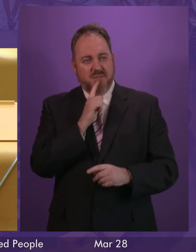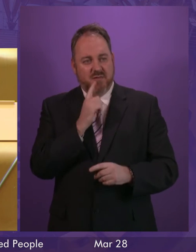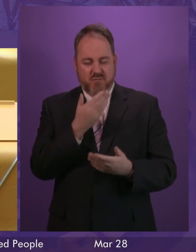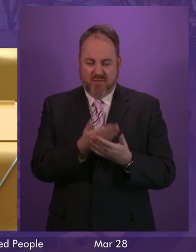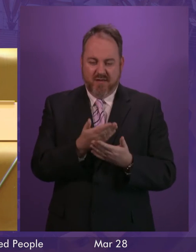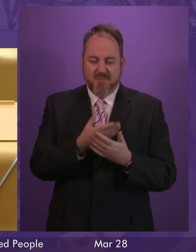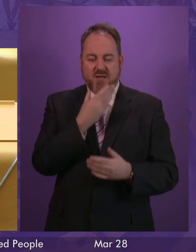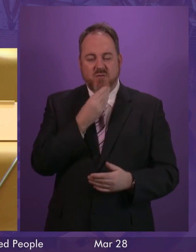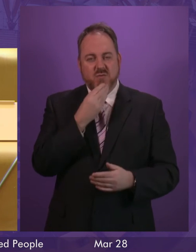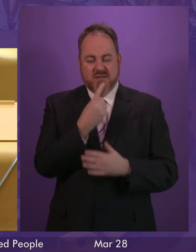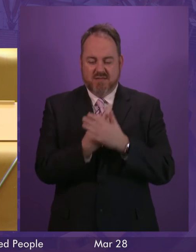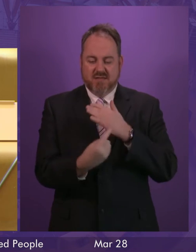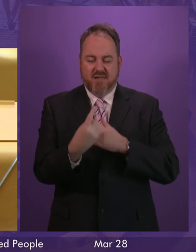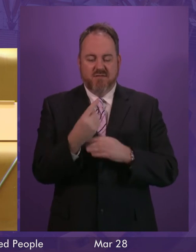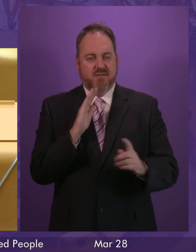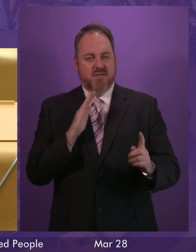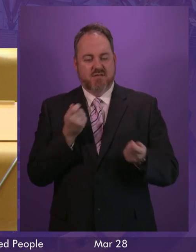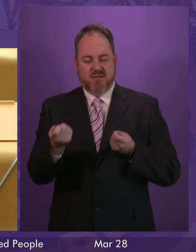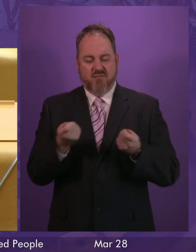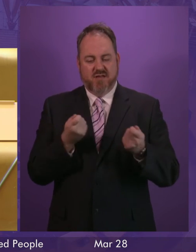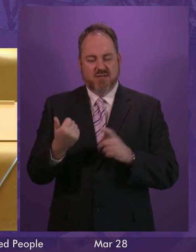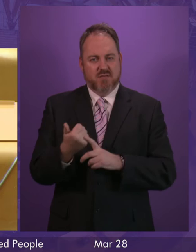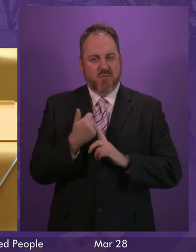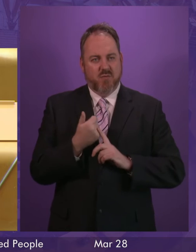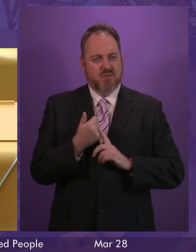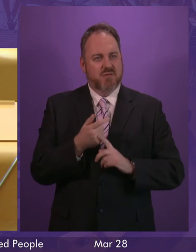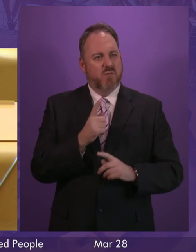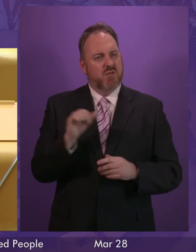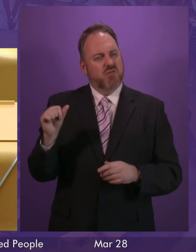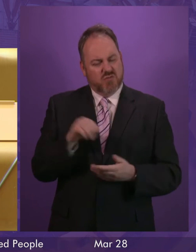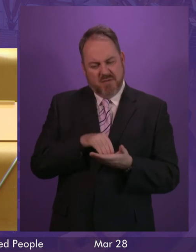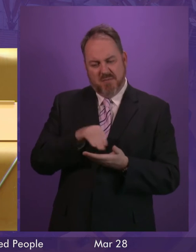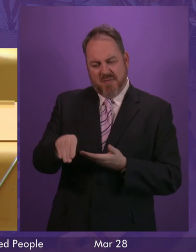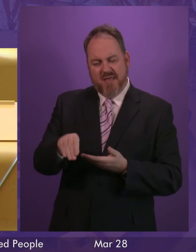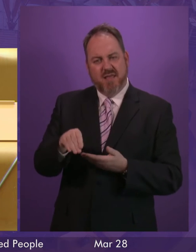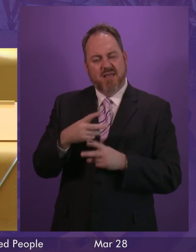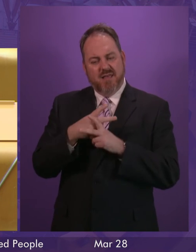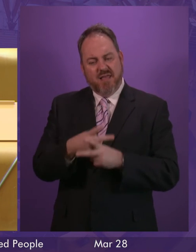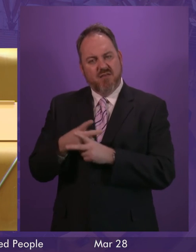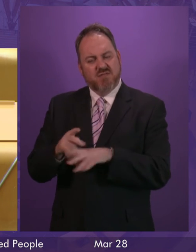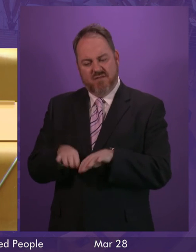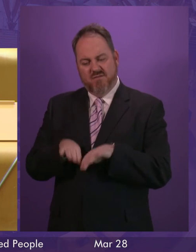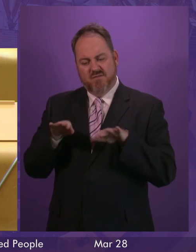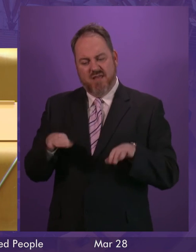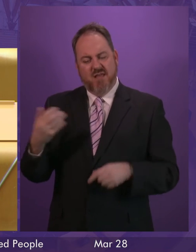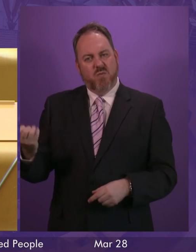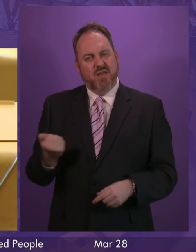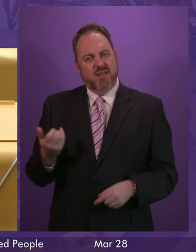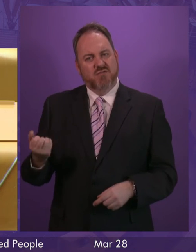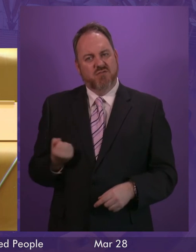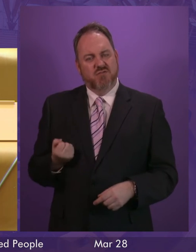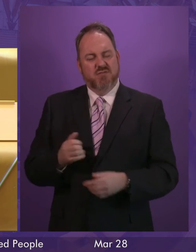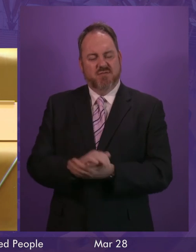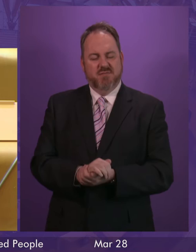then we need to value and reward the workforce. Now I welcome the Government's Fair Work Agenda. I welcome the strong view